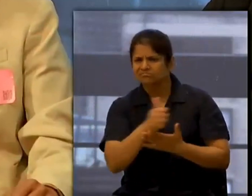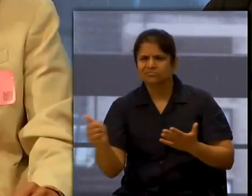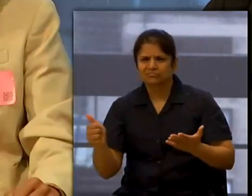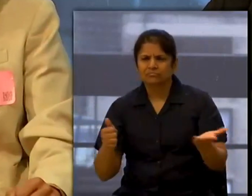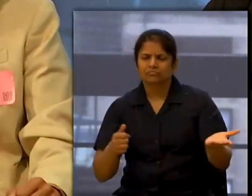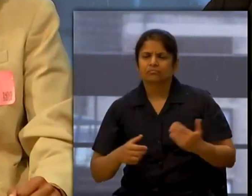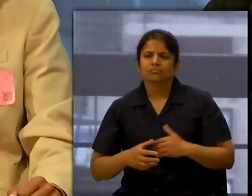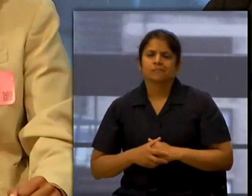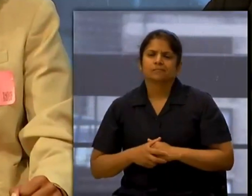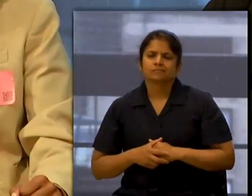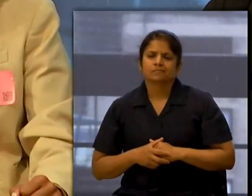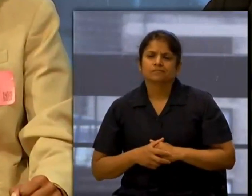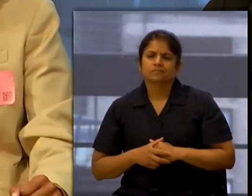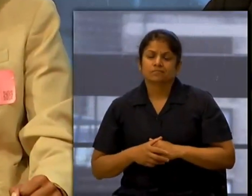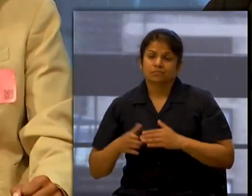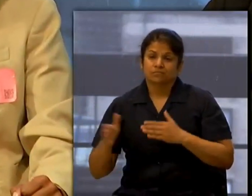level,